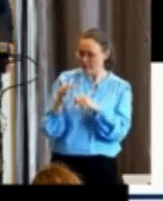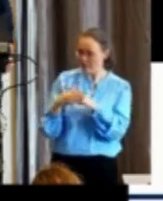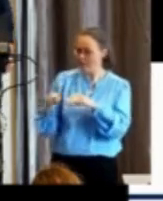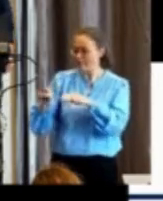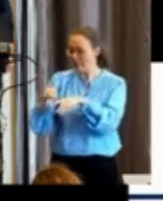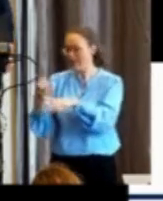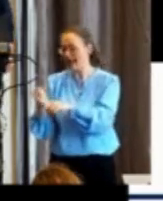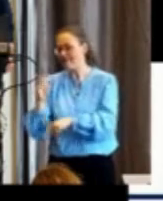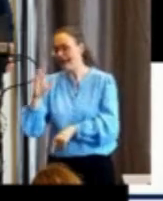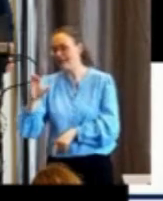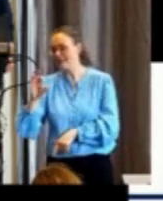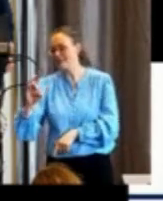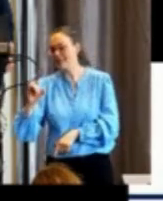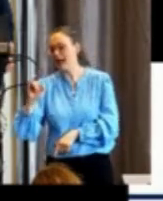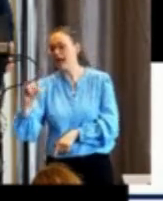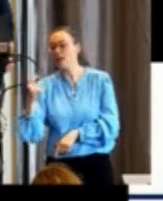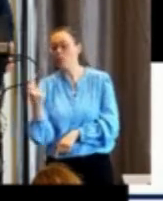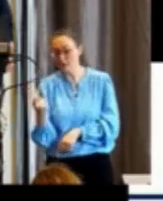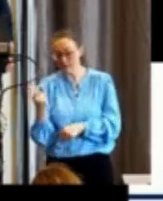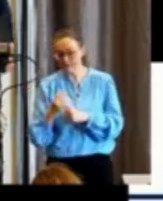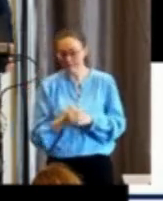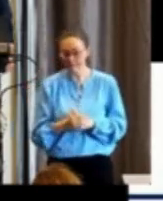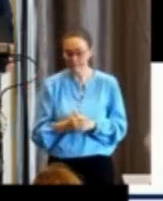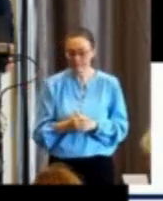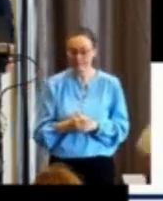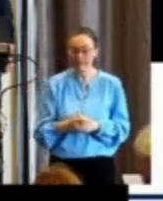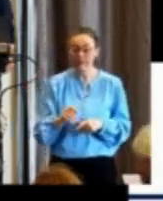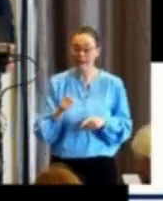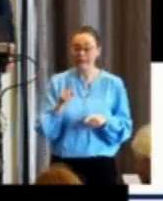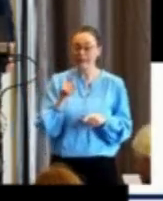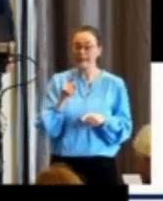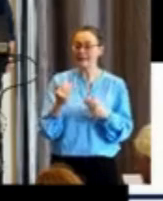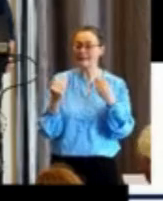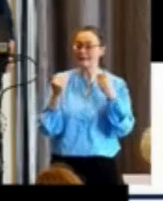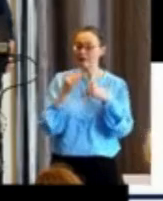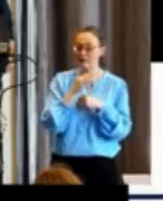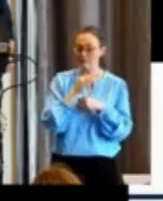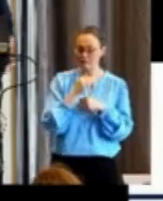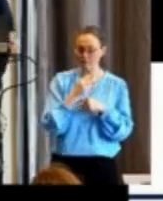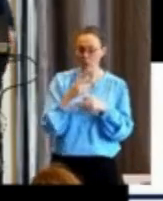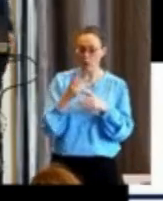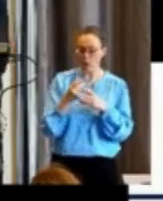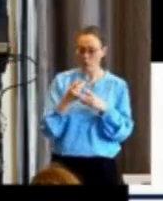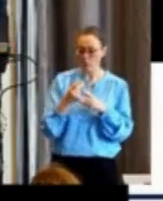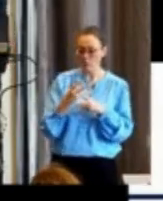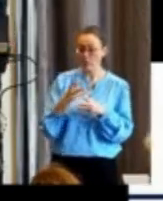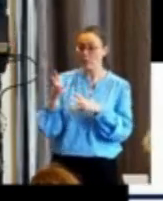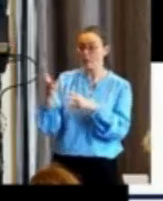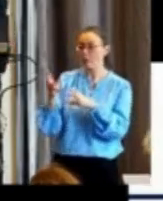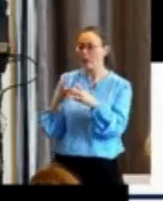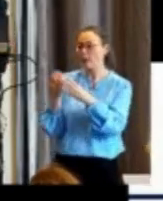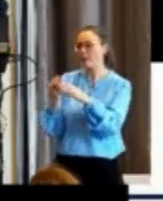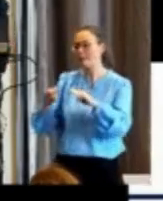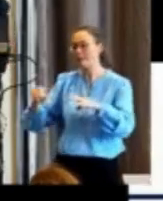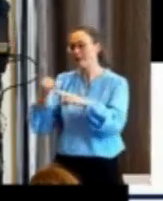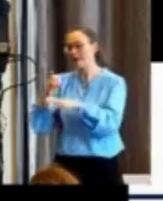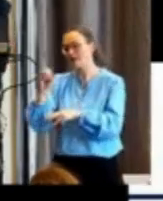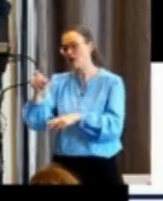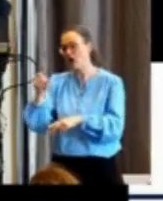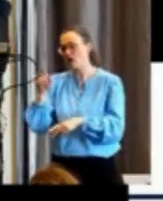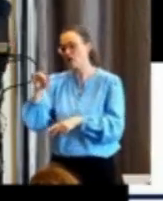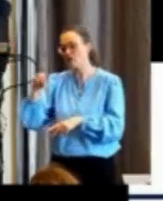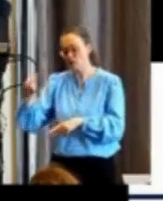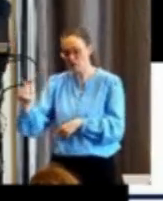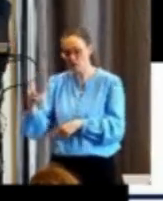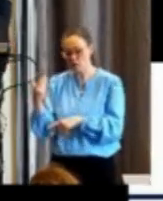LGI1, limbic encephalitis. So this is data from our collaborators as part of the paper based in Oxford, Drs. Irani